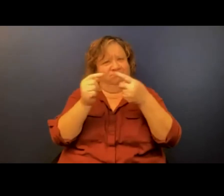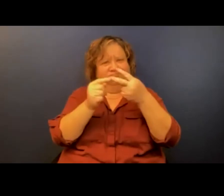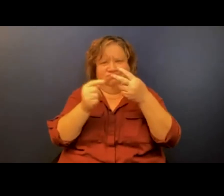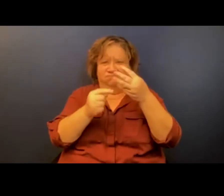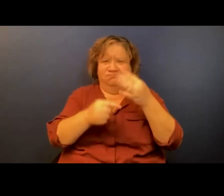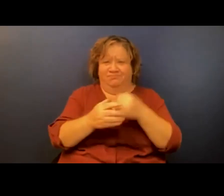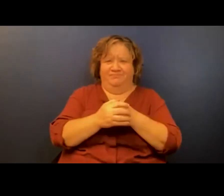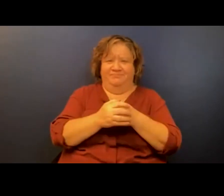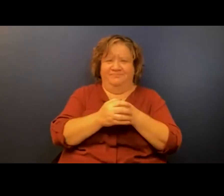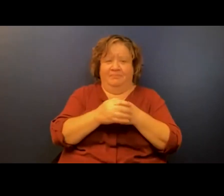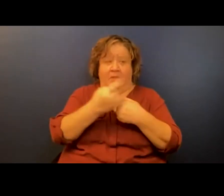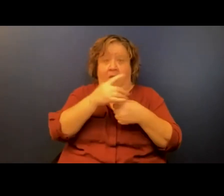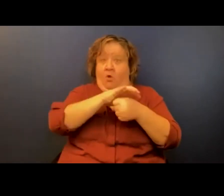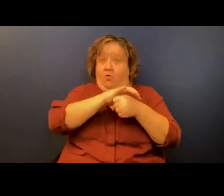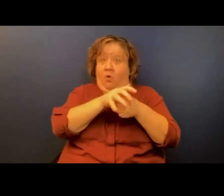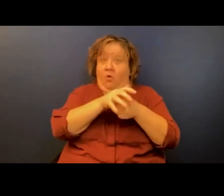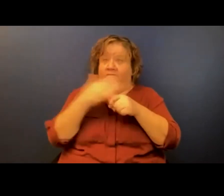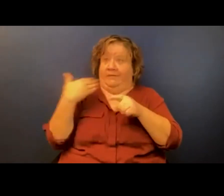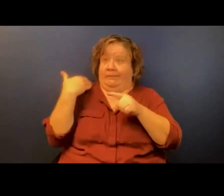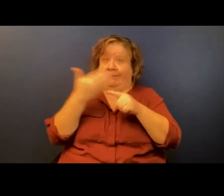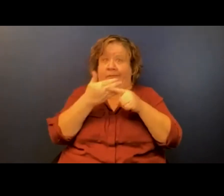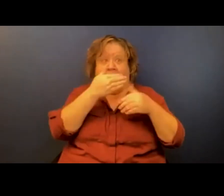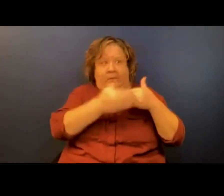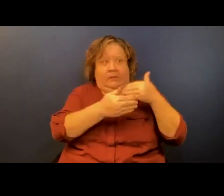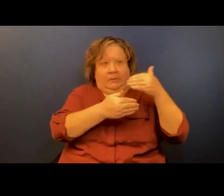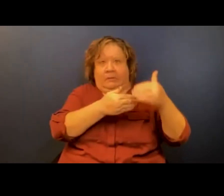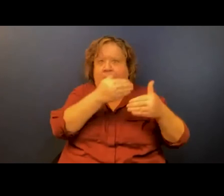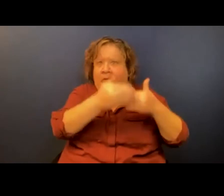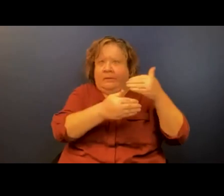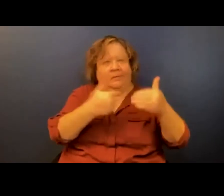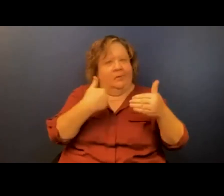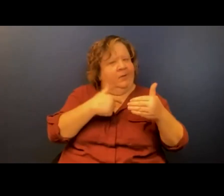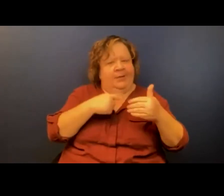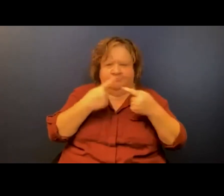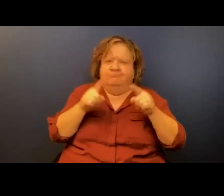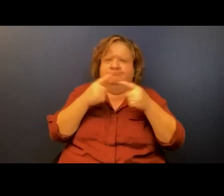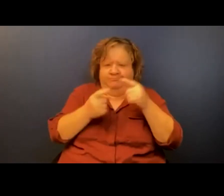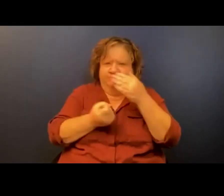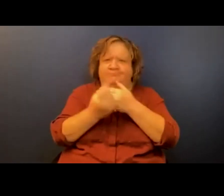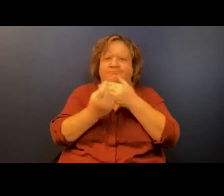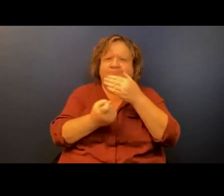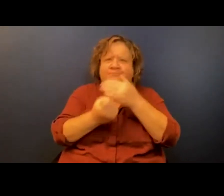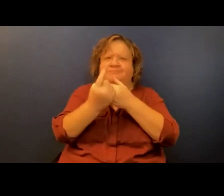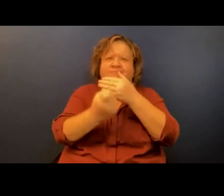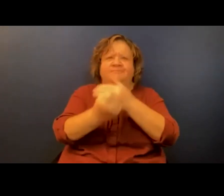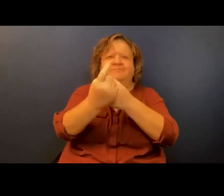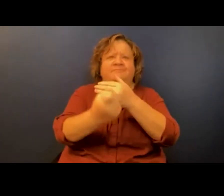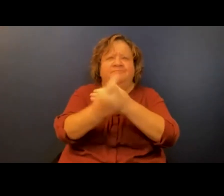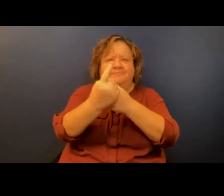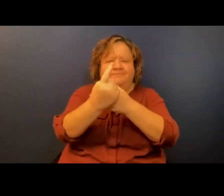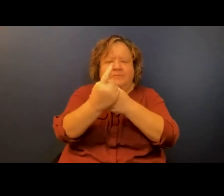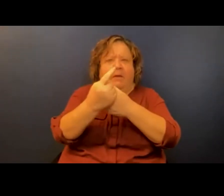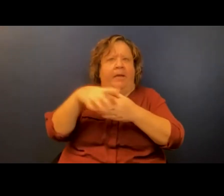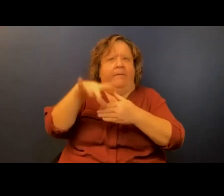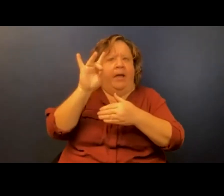different events, we were faced with more challenges in terms of accessibility because we wanted to include